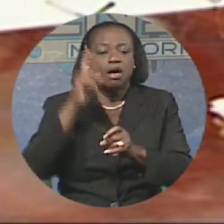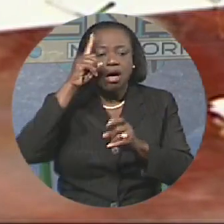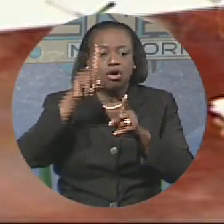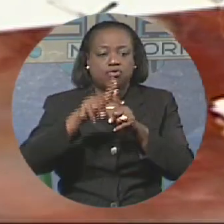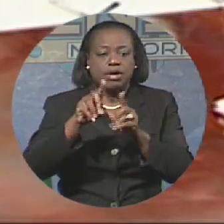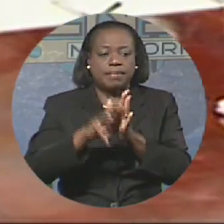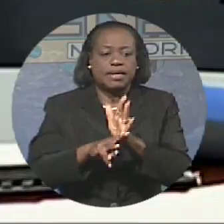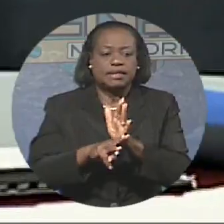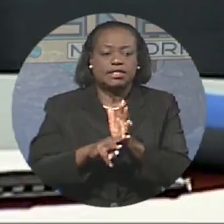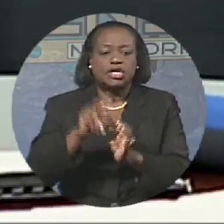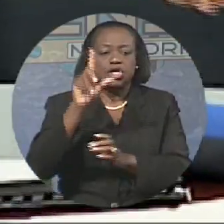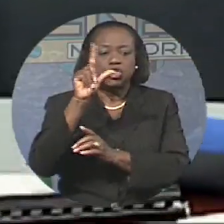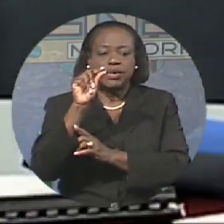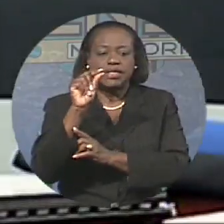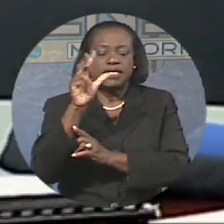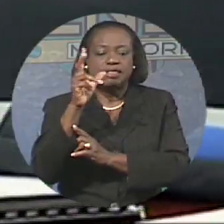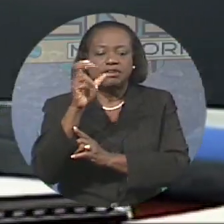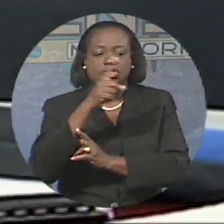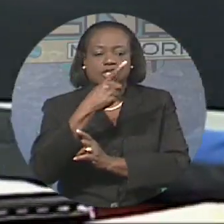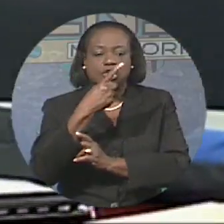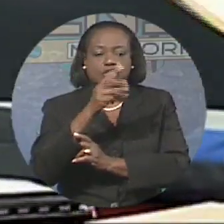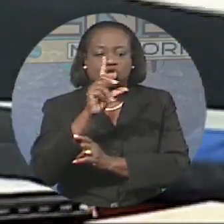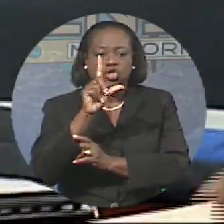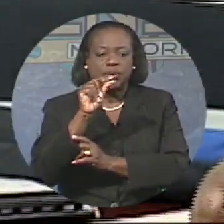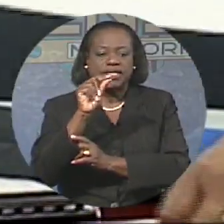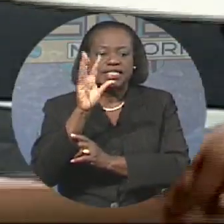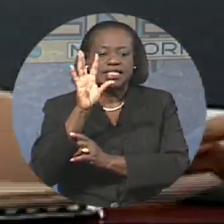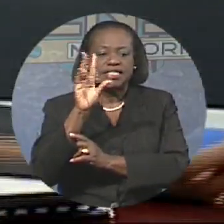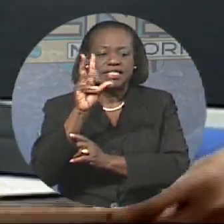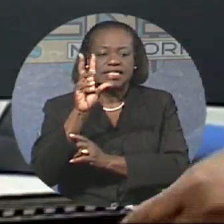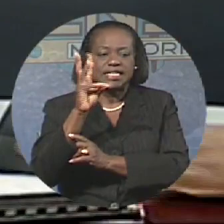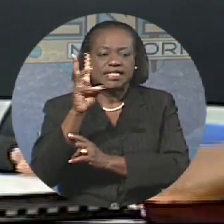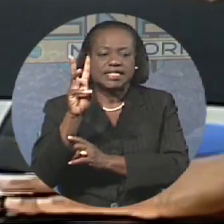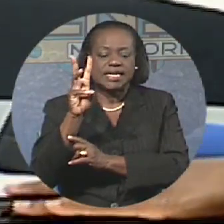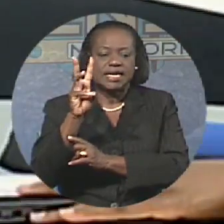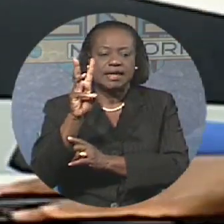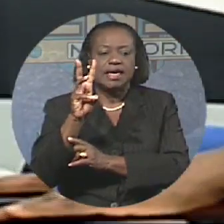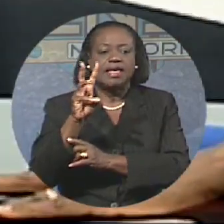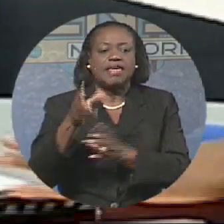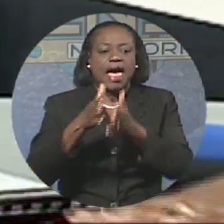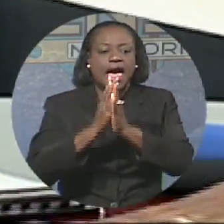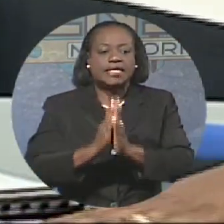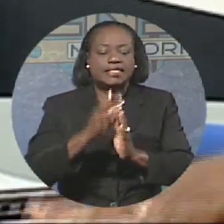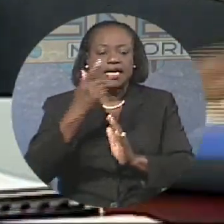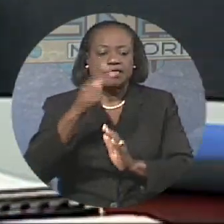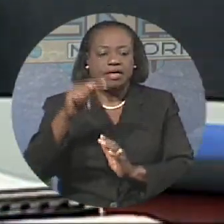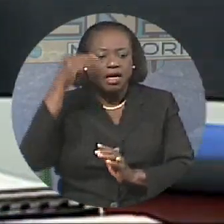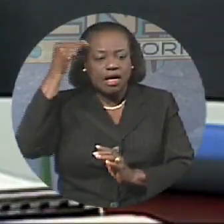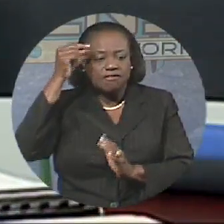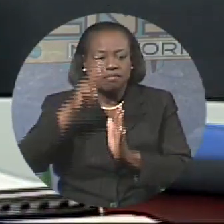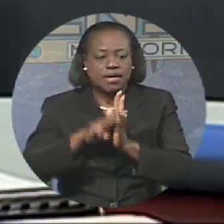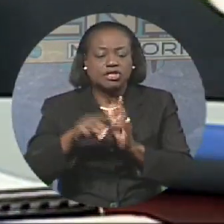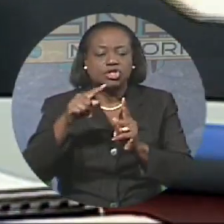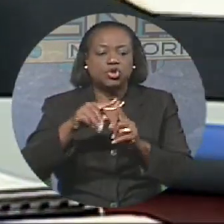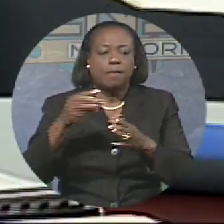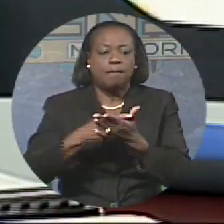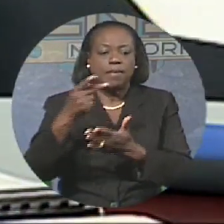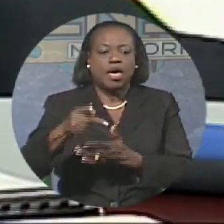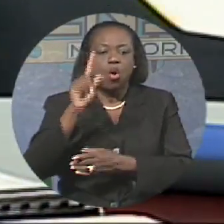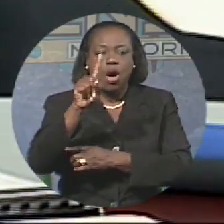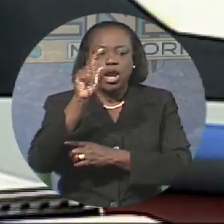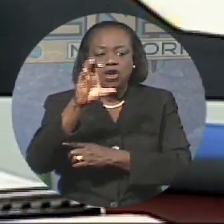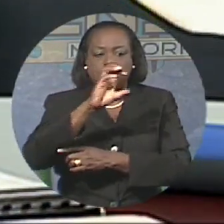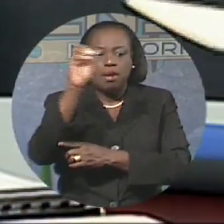2013-2016 to the government this morning, the union is requesting, among other things, that the government cover members' medical insurance 100%,